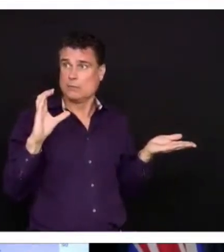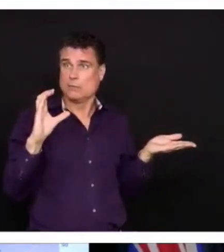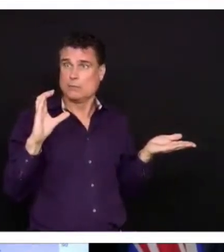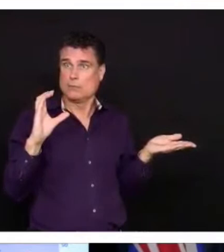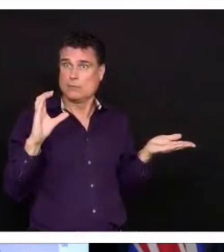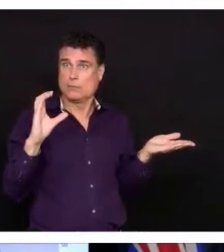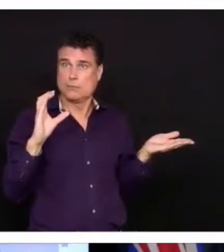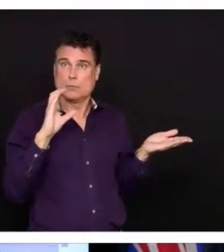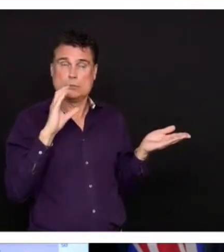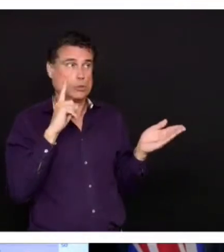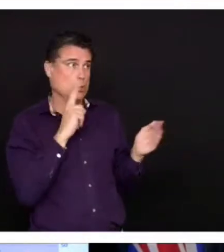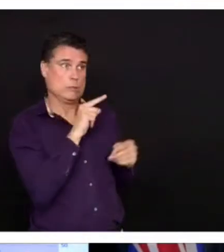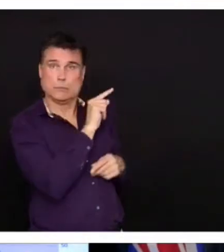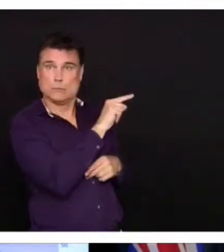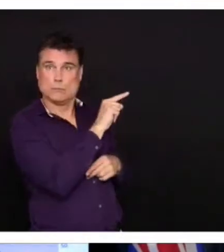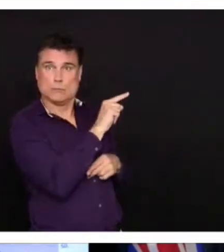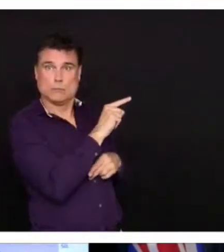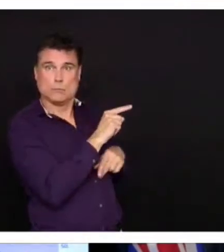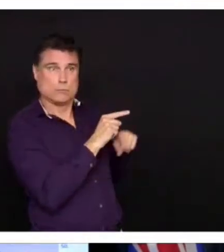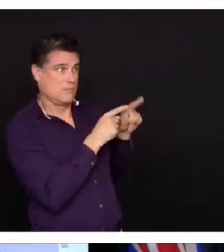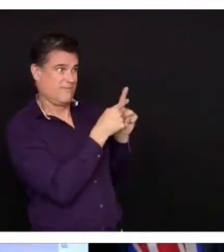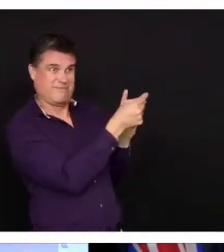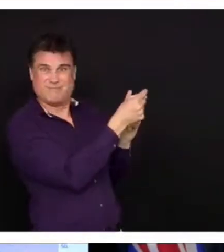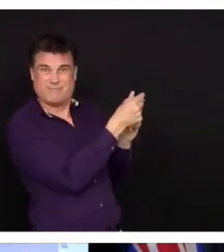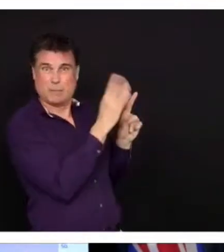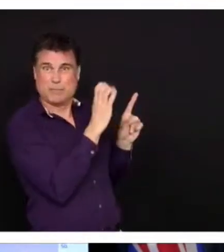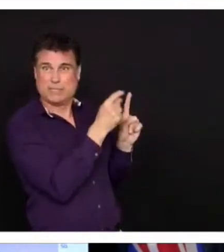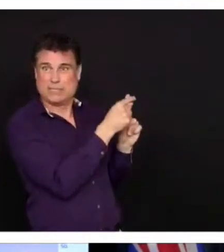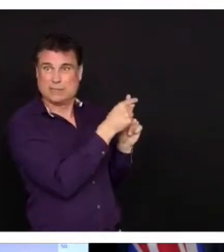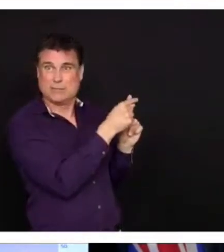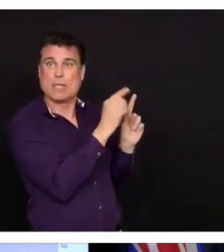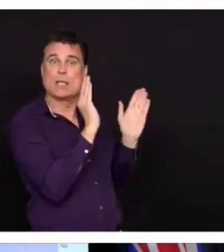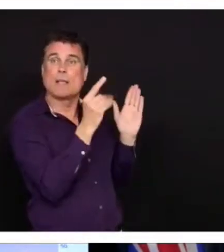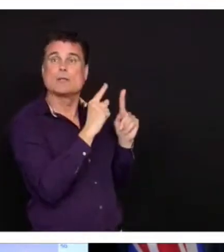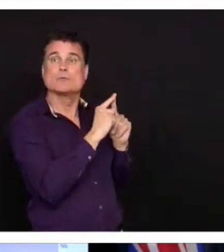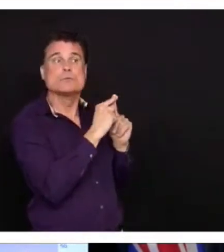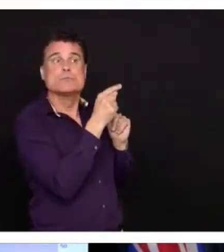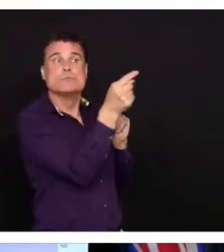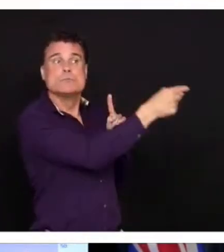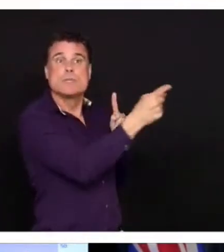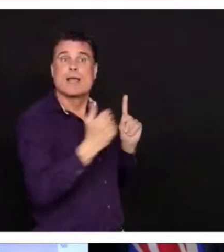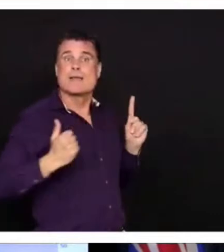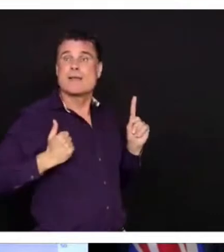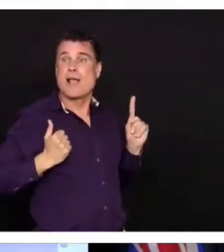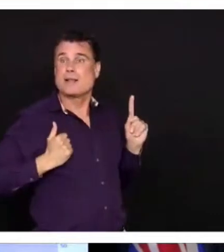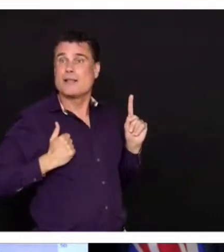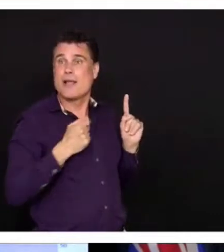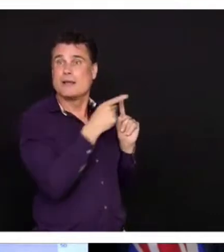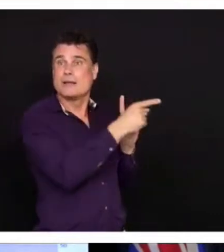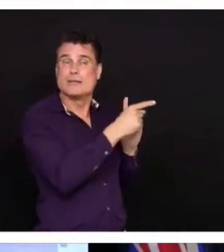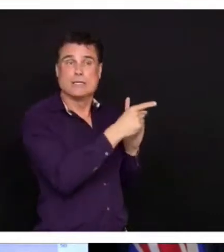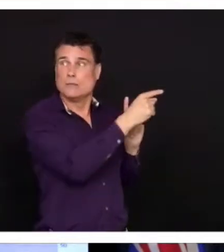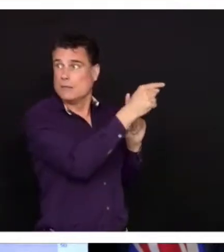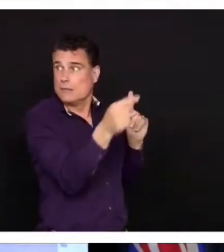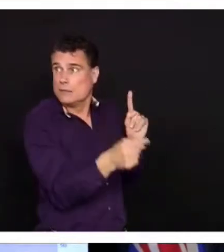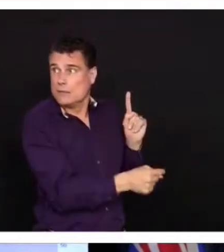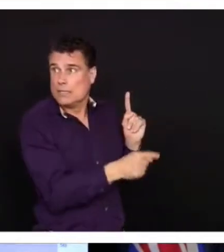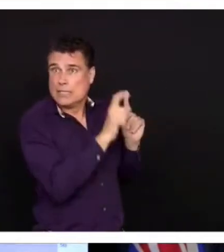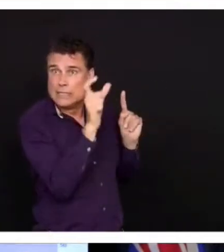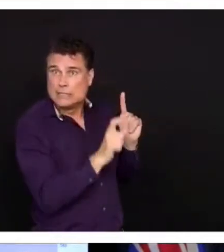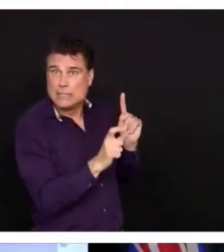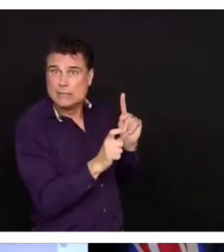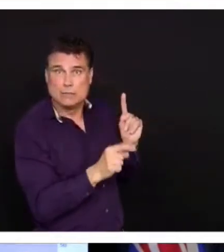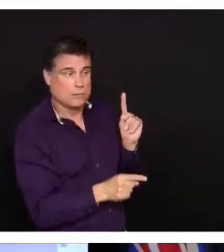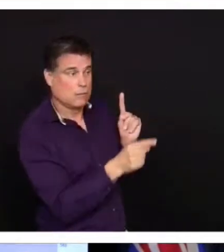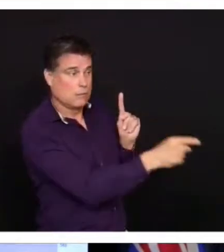up with that term myself. However, this was developed at Oxford, and it's a way of comparing the measures that have been put in place in